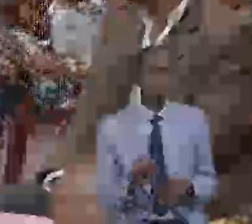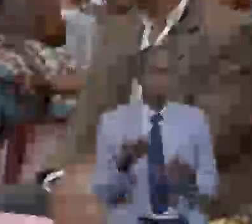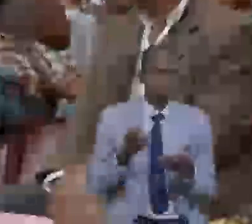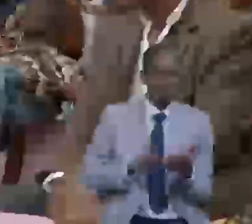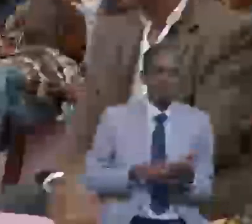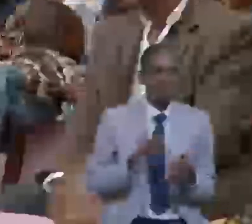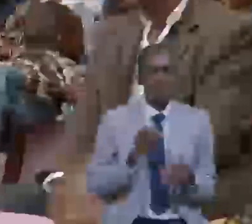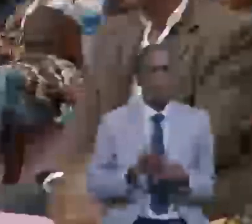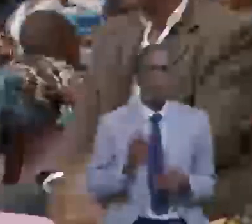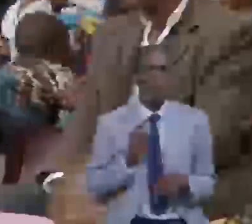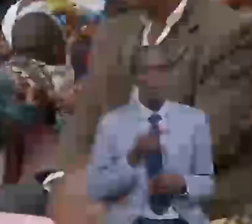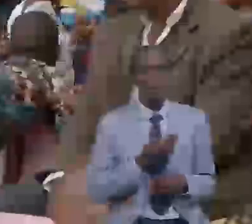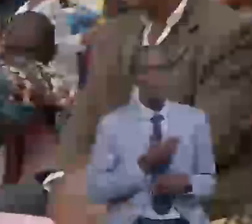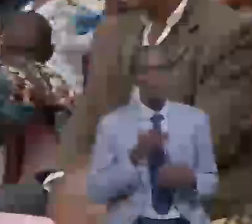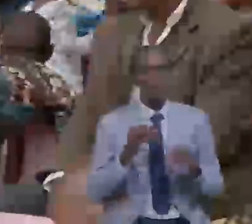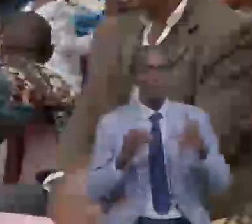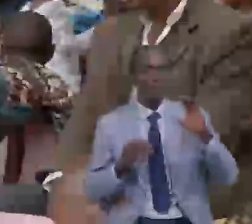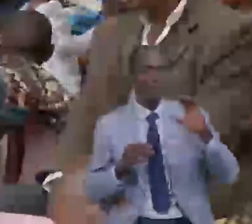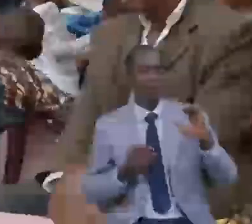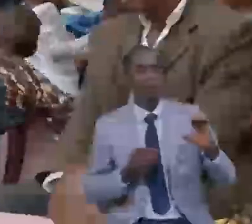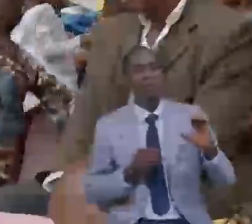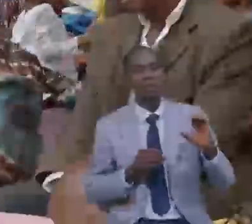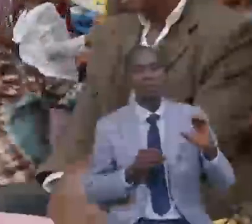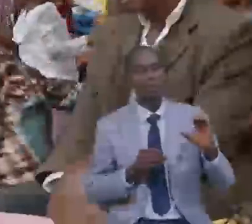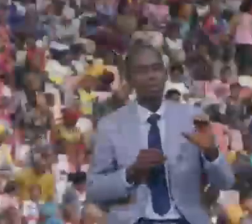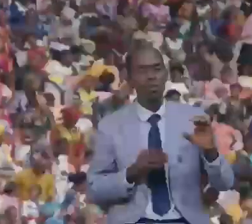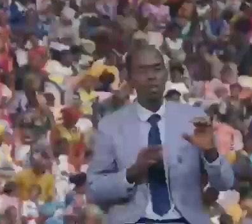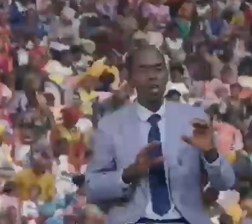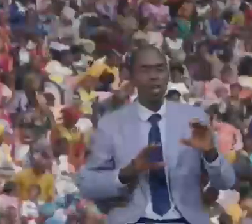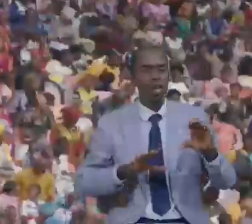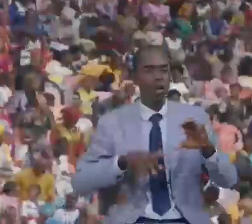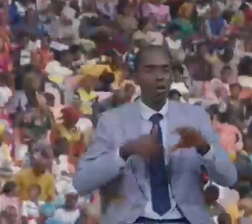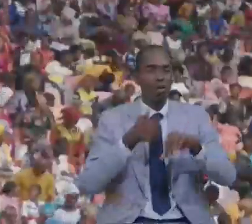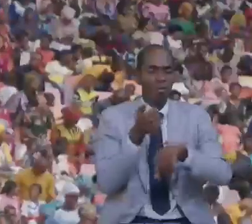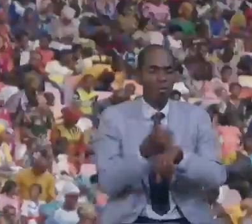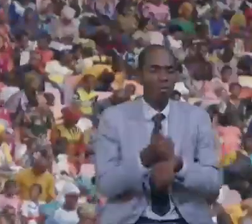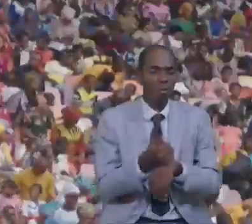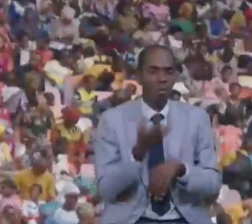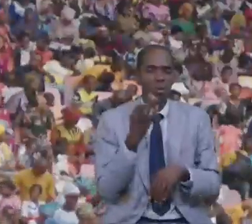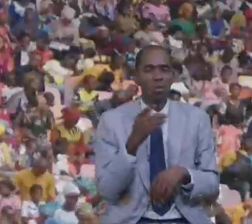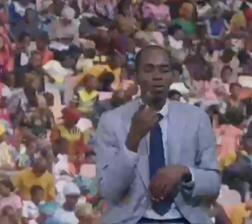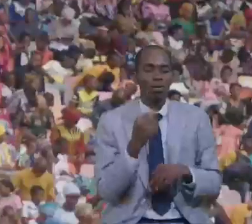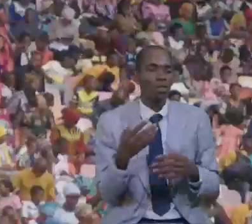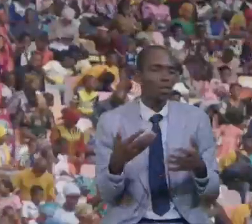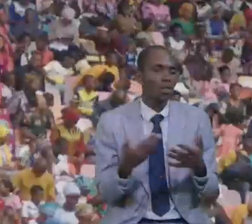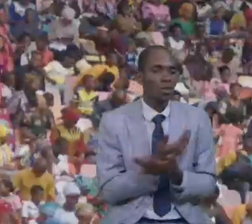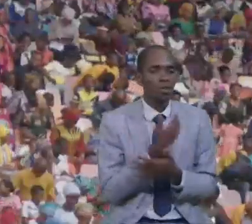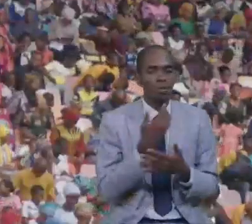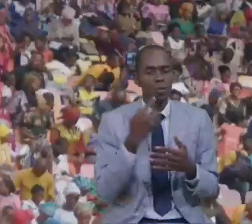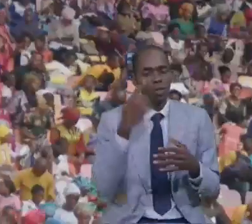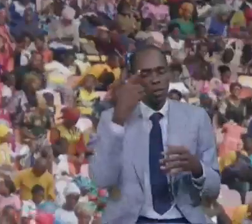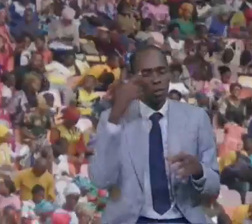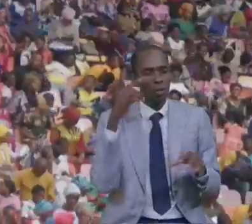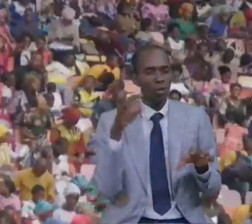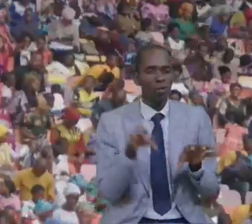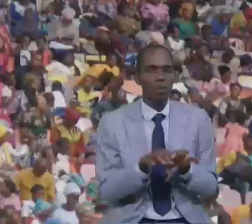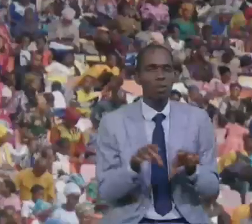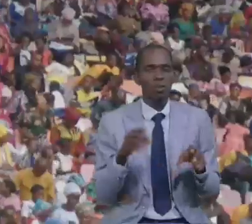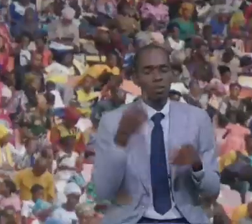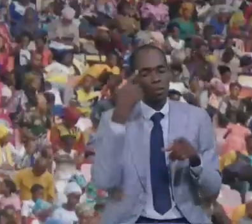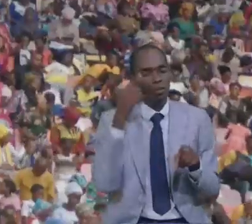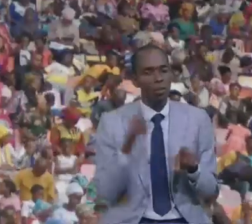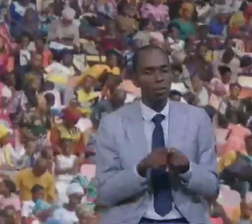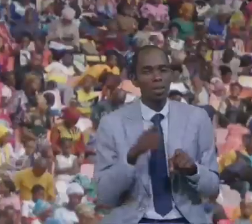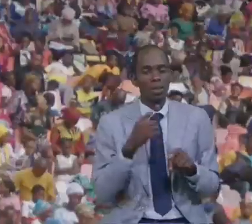The confirmation of the new covenant. Hebrews chapter 8,